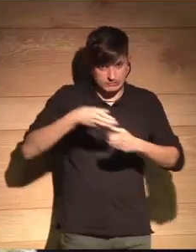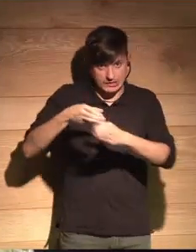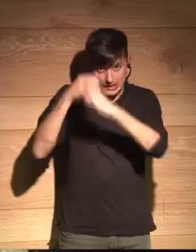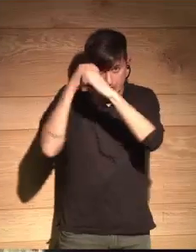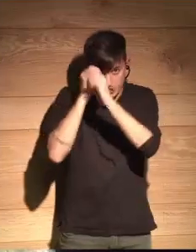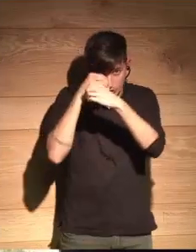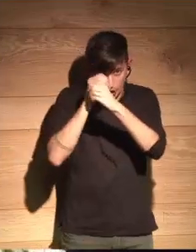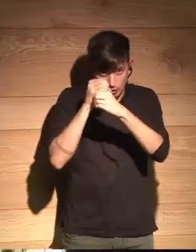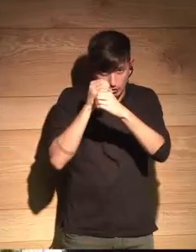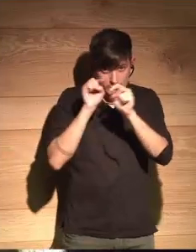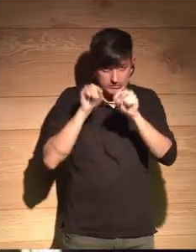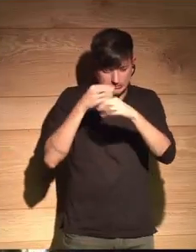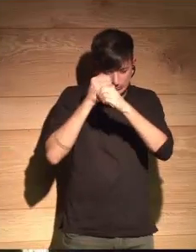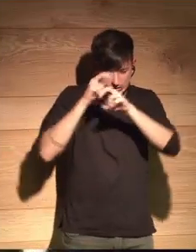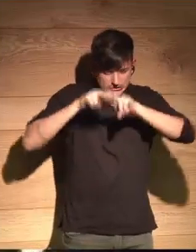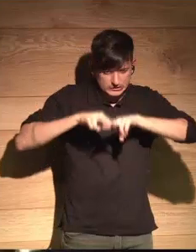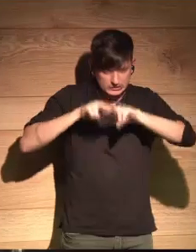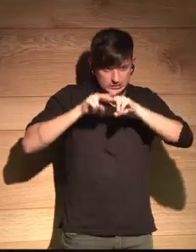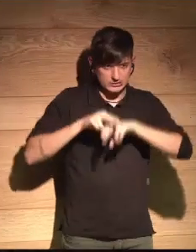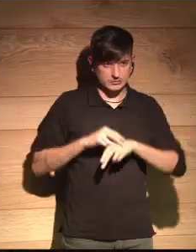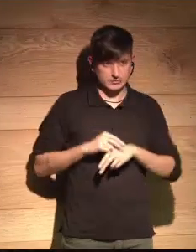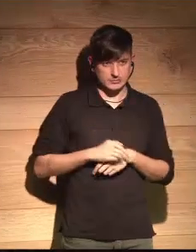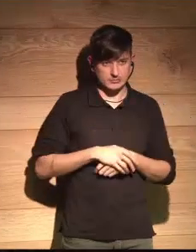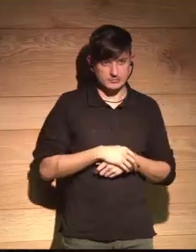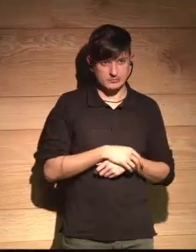and metabolomics as well.